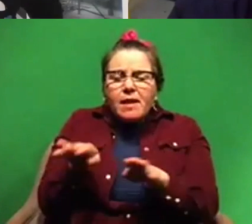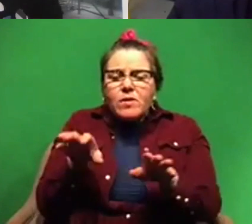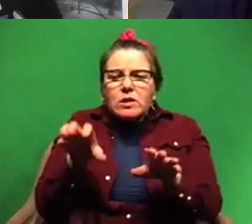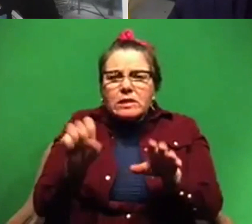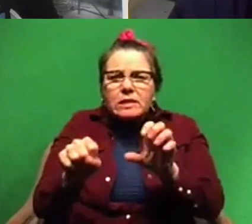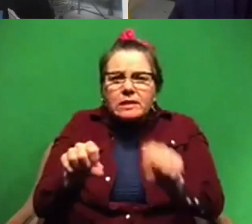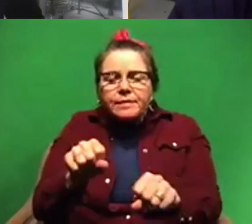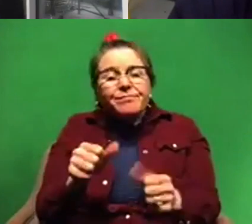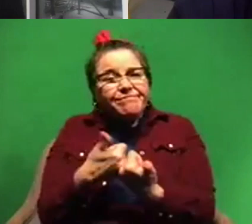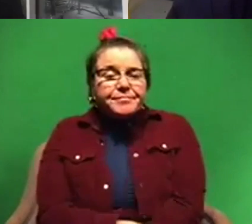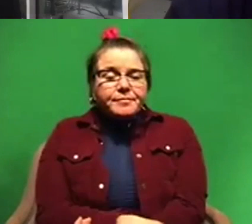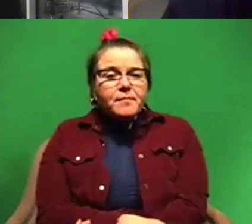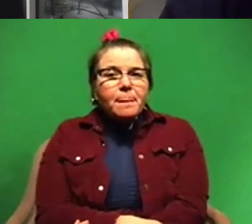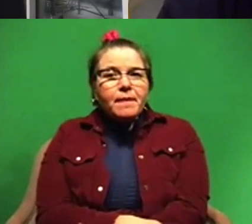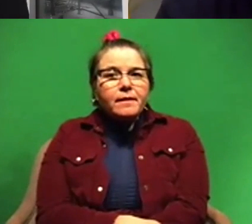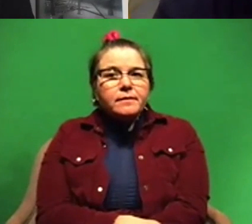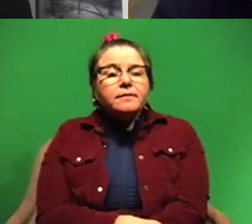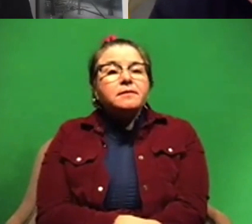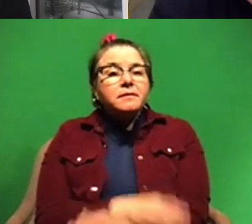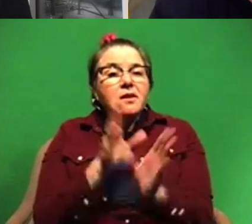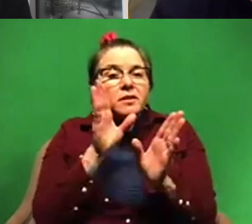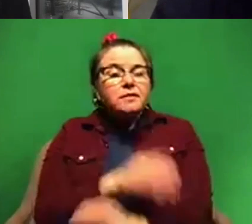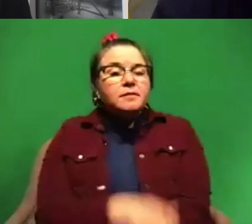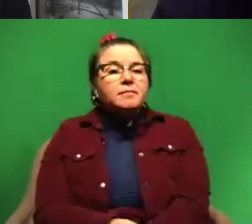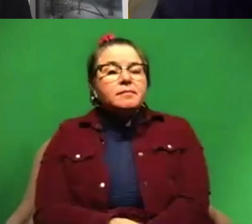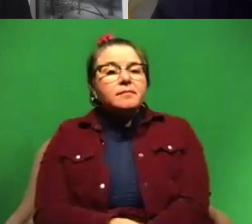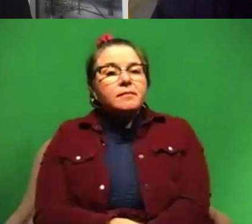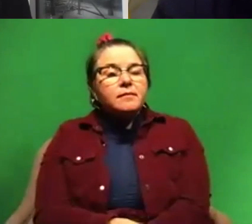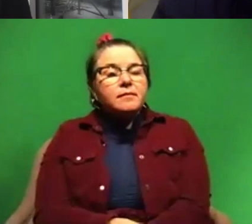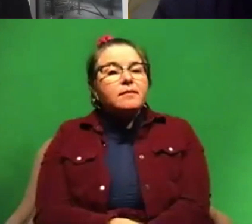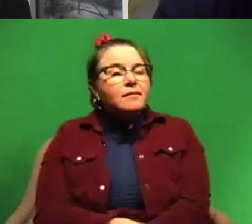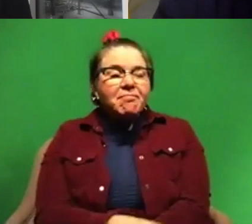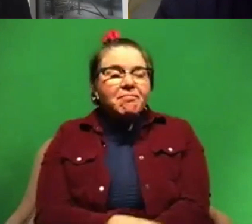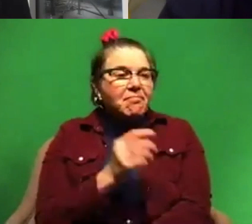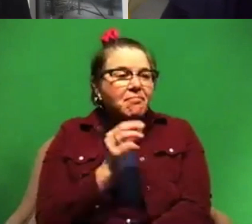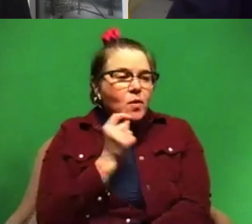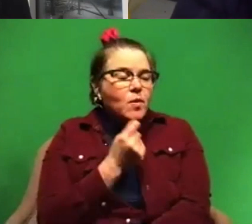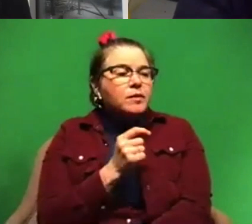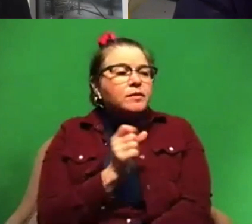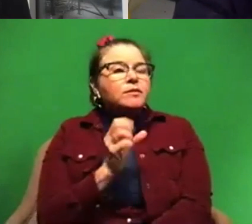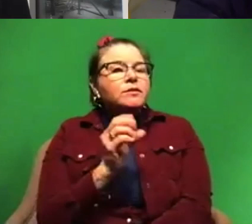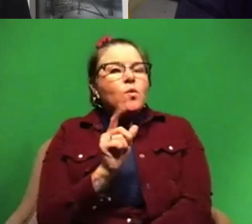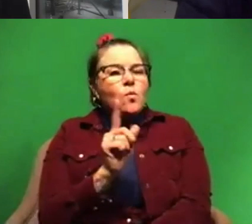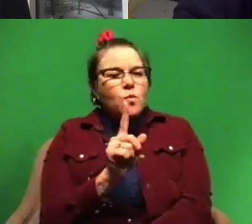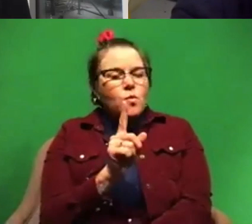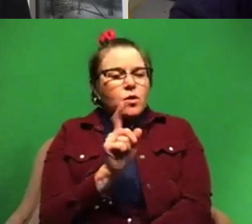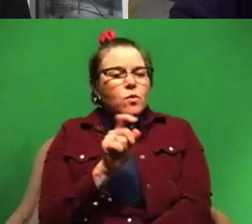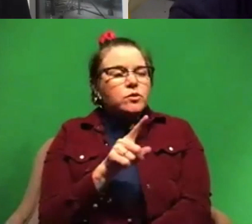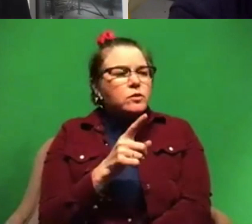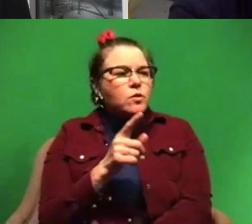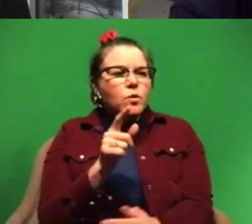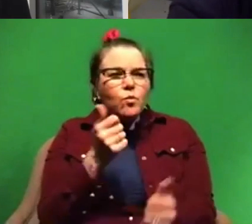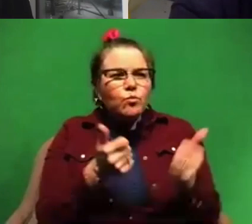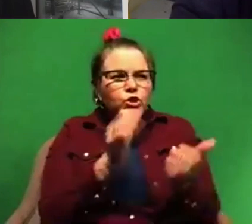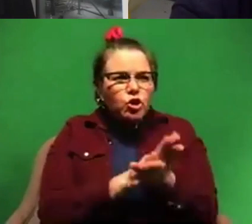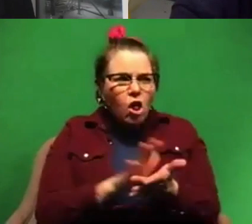So awesome. That sounds so cool. So we've got one question. What college did you go to